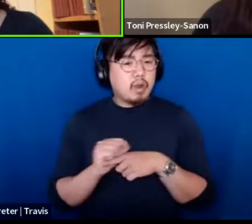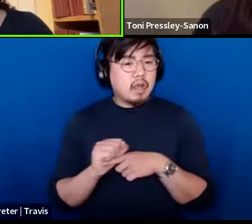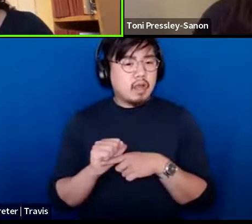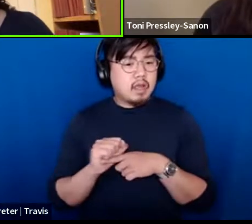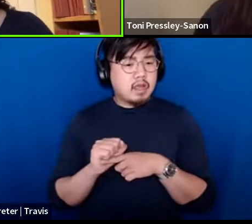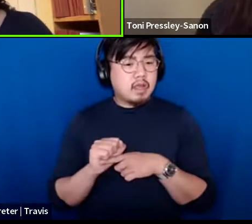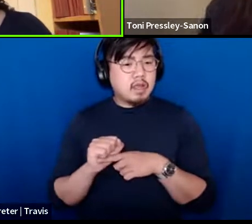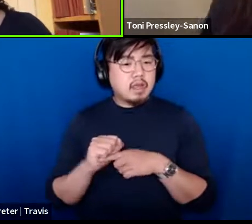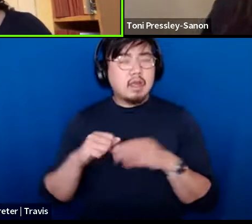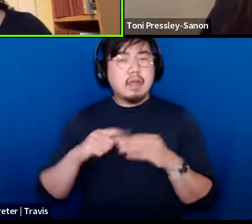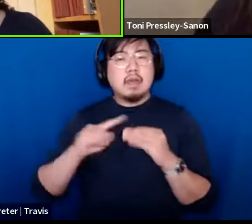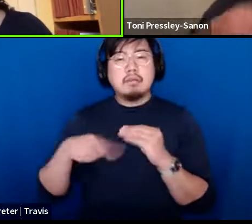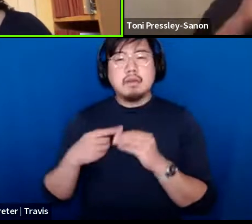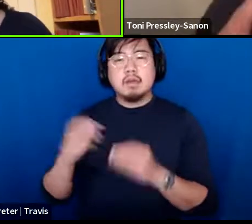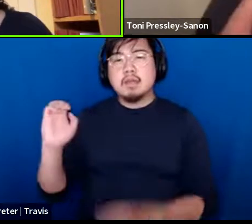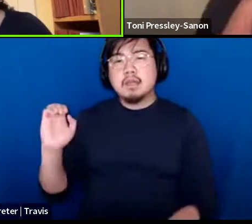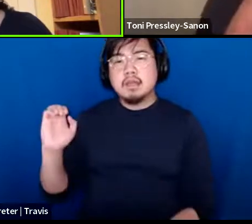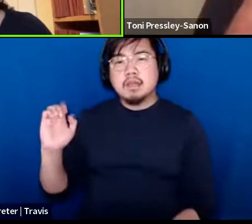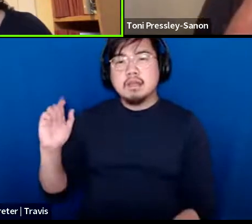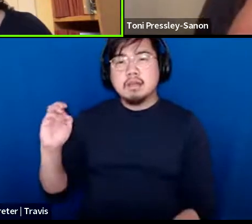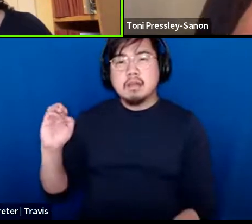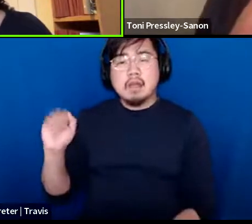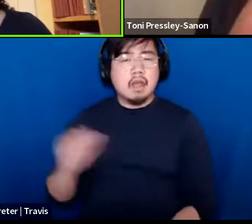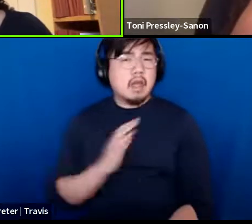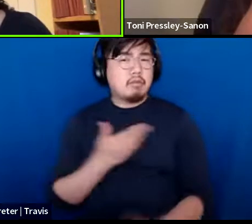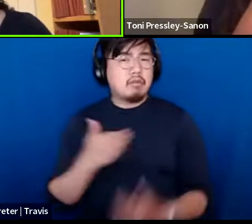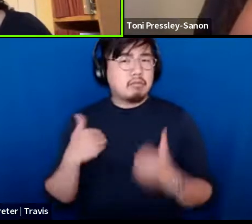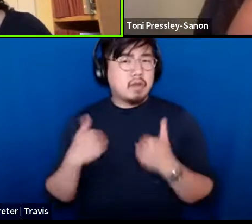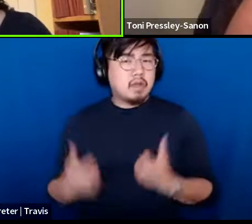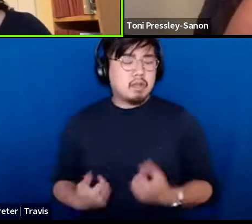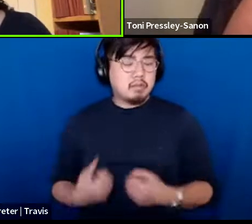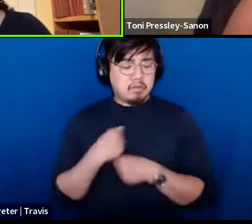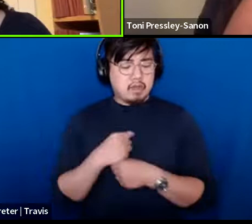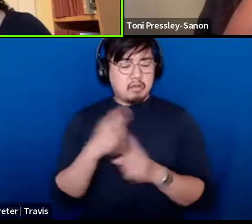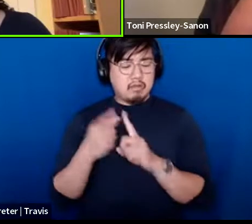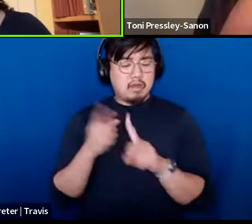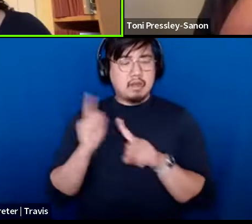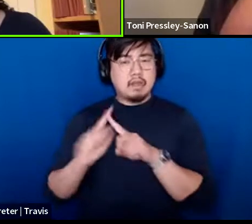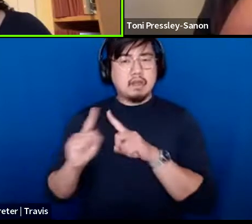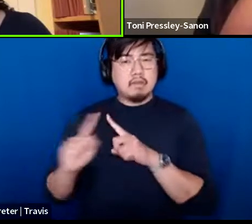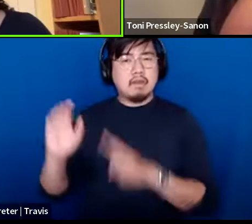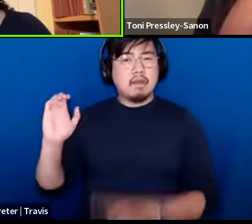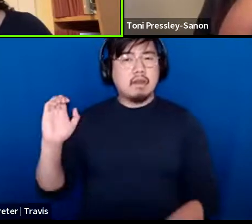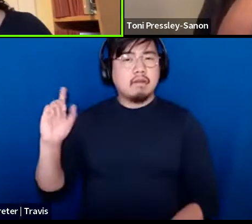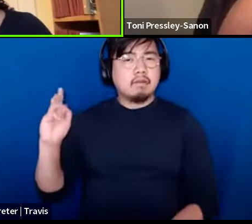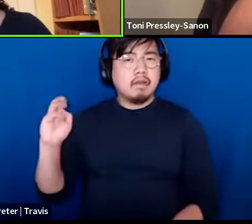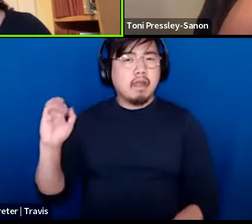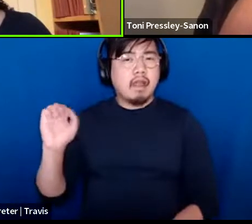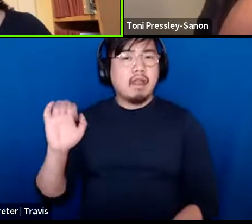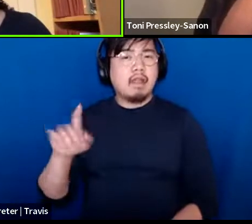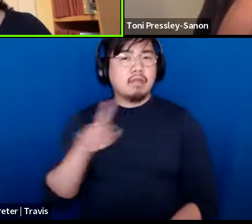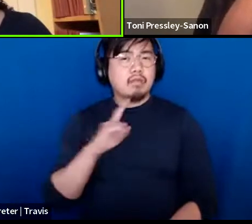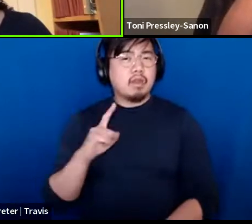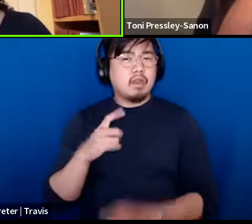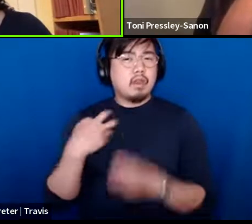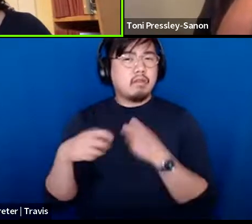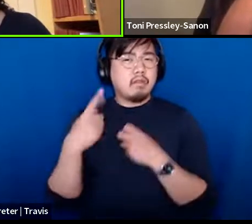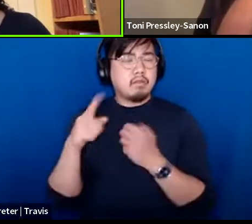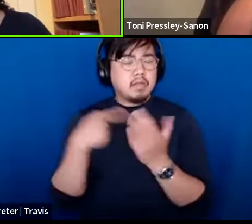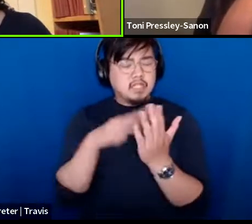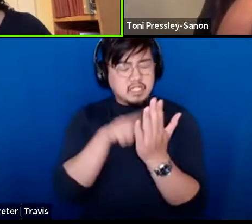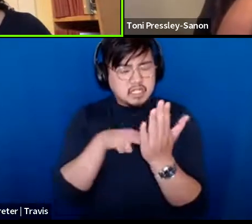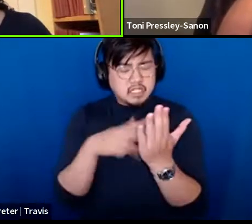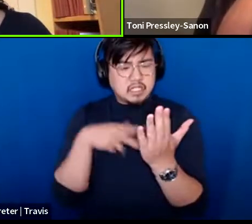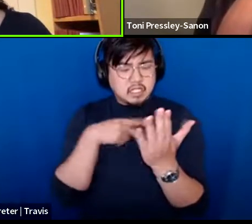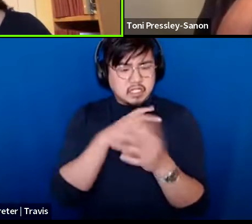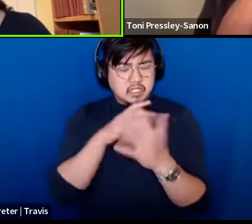the elements and how our bodies are composed of different elements. It was a very hard teaching for me to access. But if I actually committed to it and I was